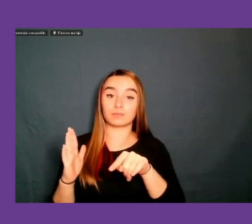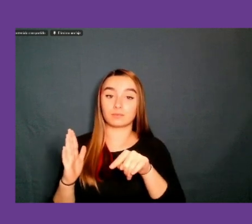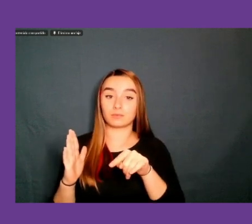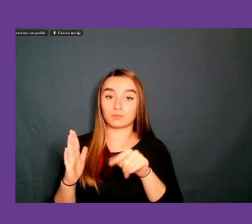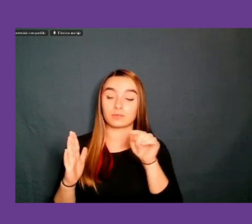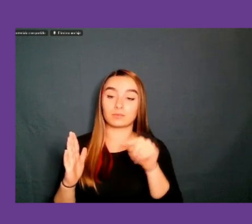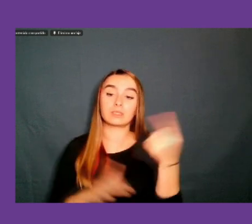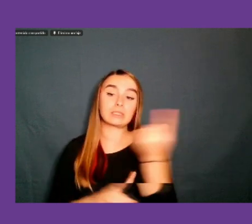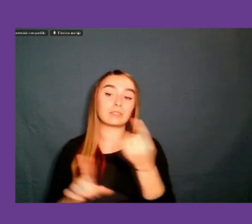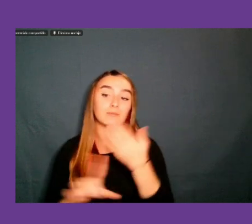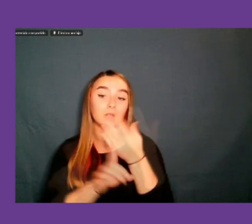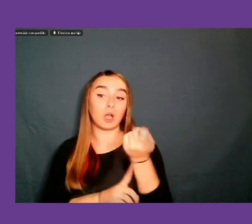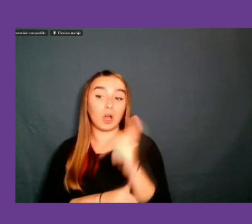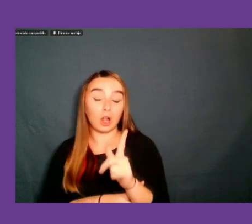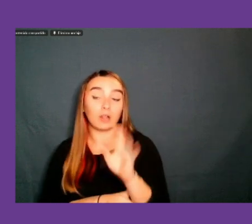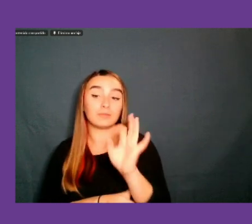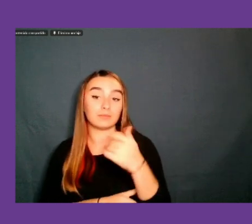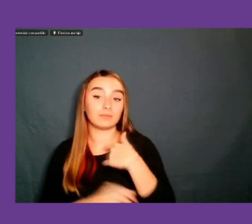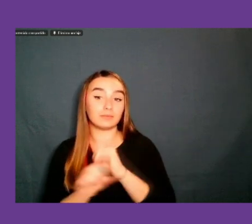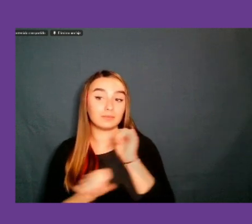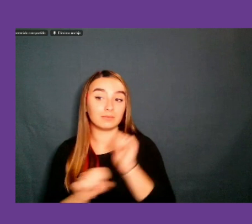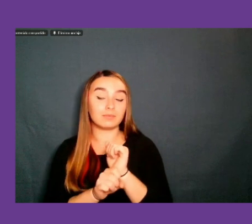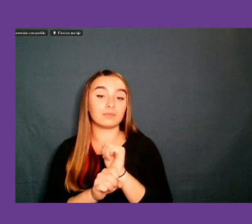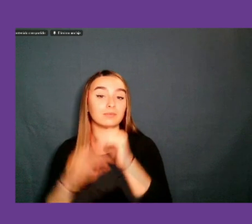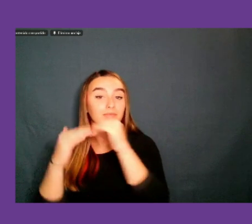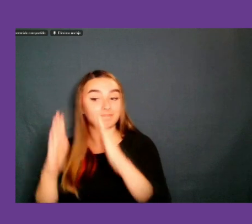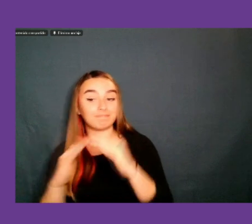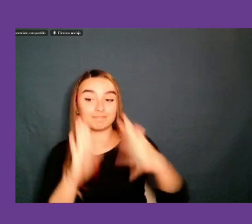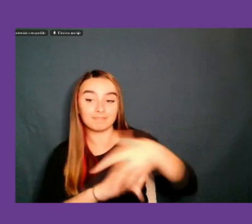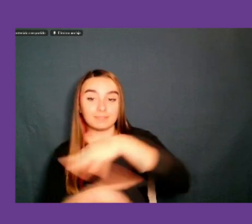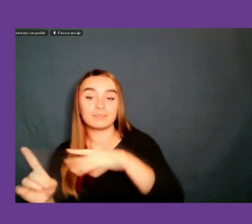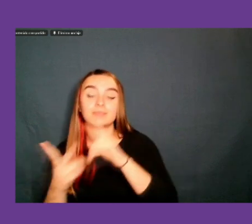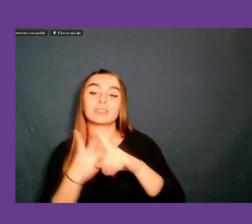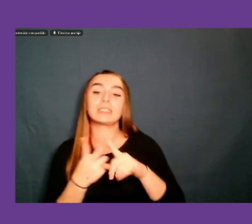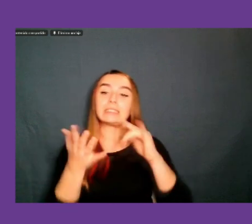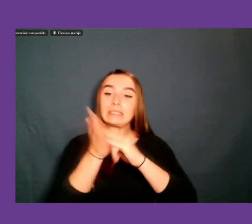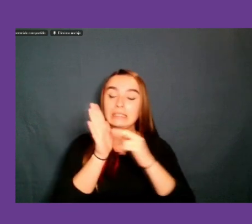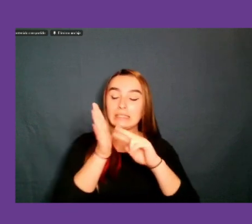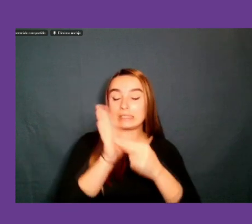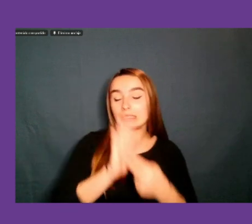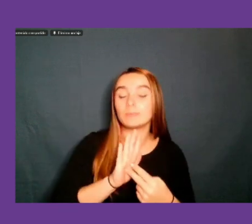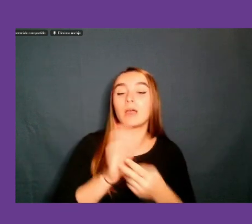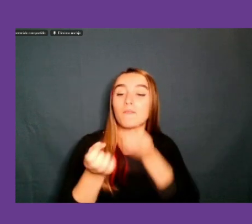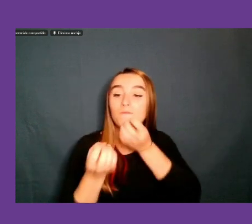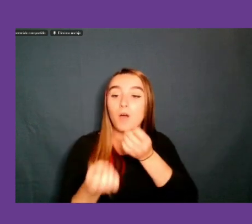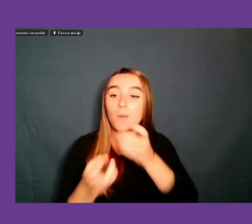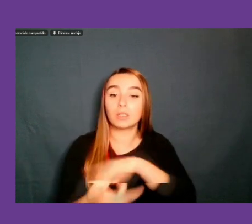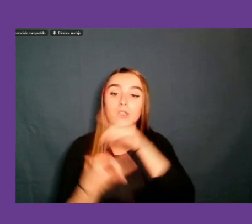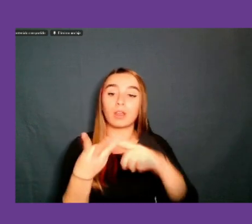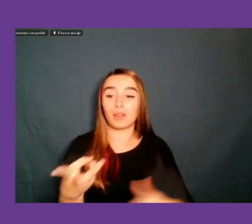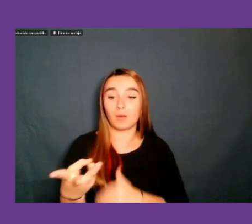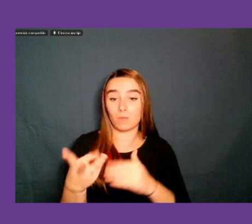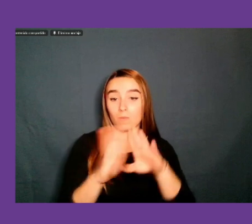standard on built environment, information system, academy program, and diversity